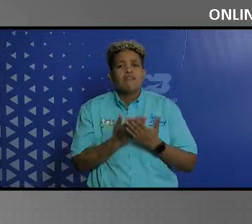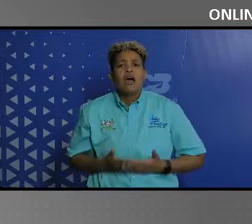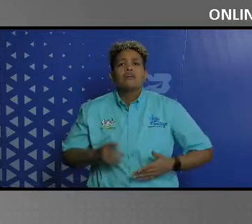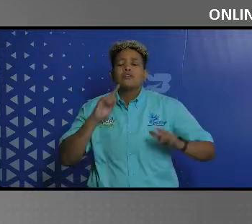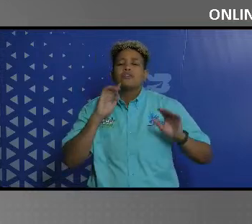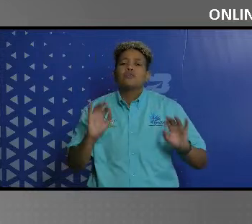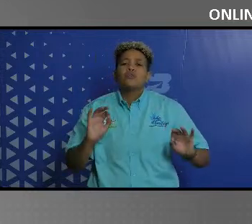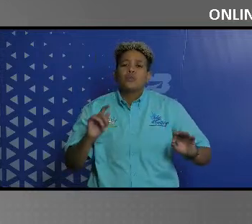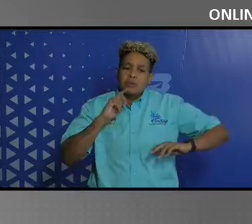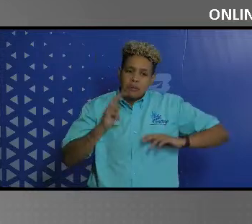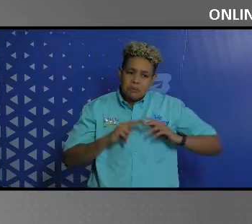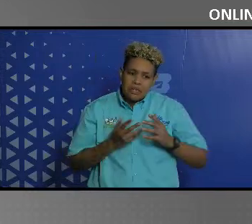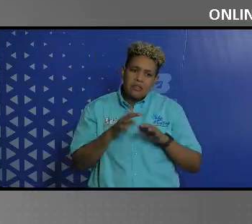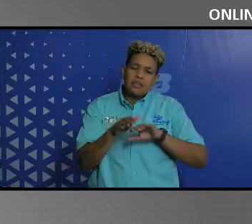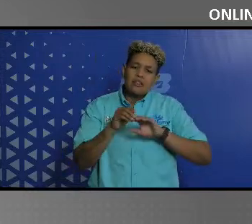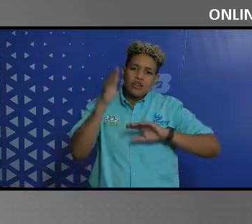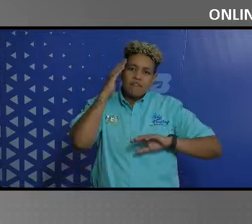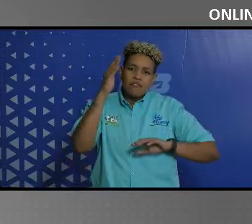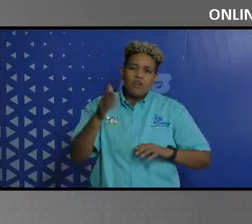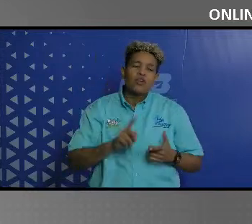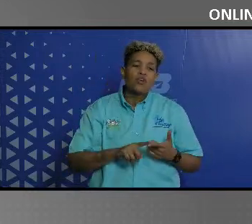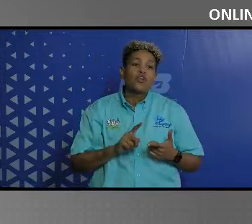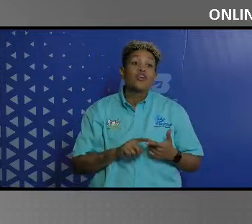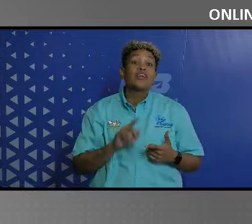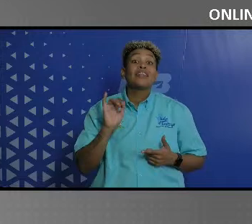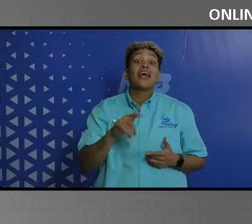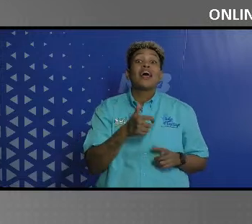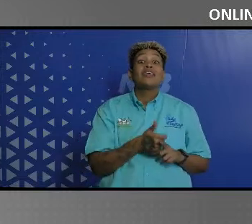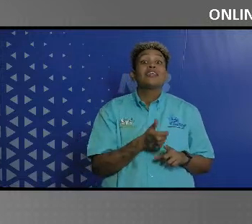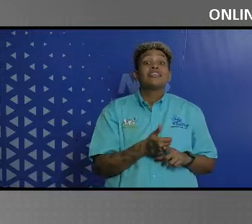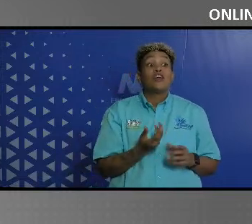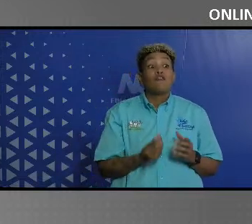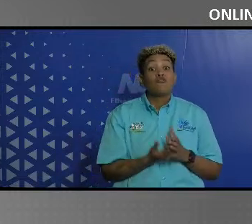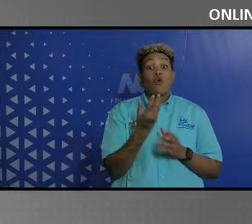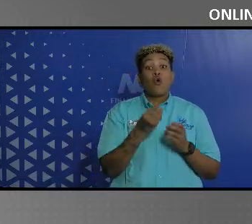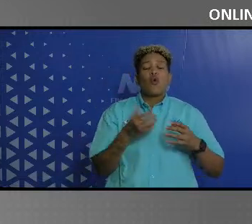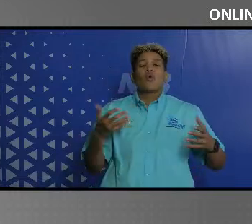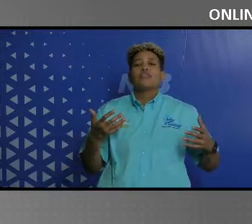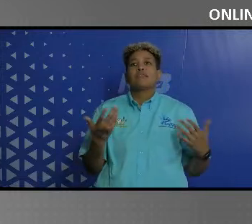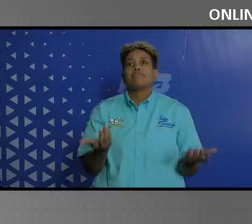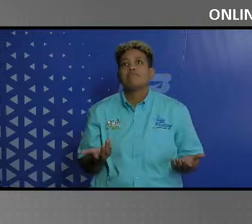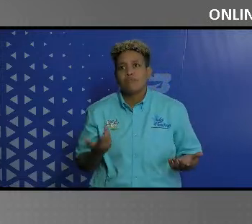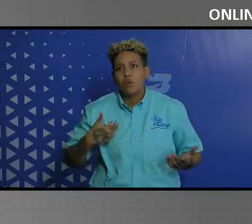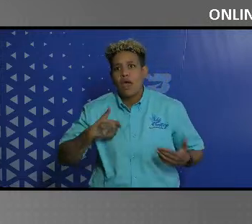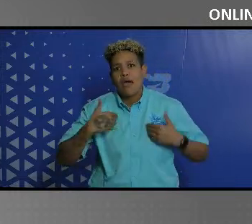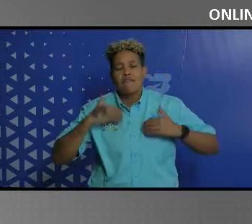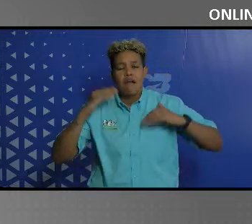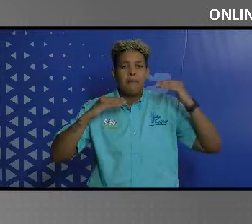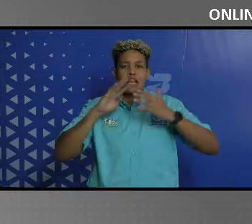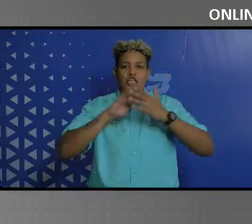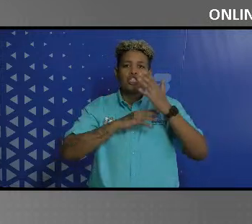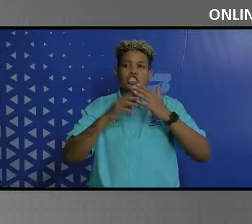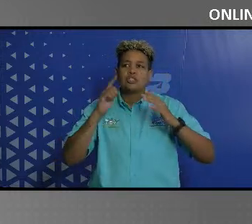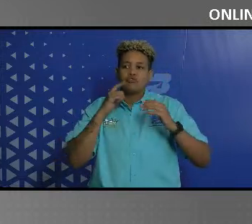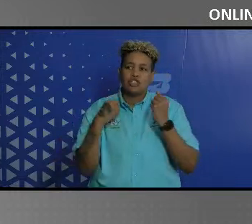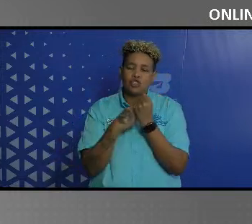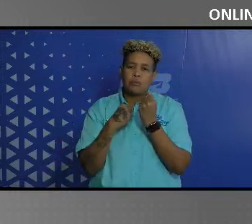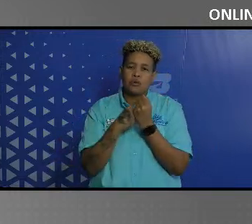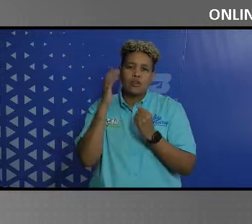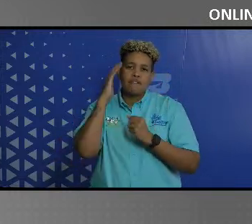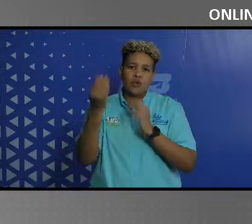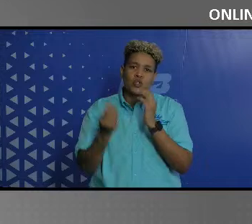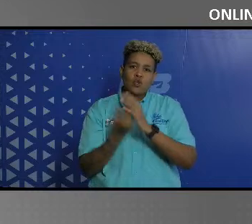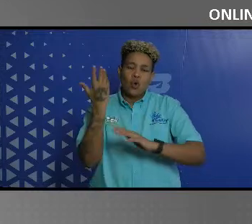be built into the future. And that of then also growth, that we have a balance sheet that is supportive of future